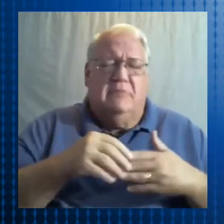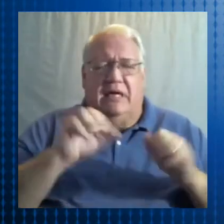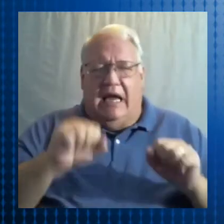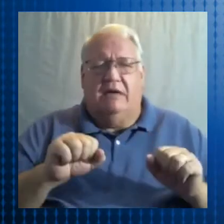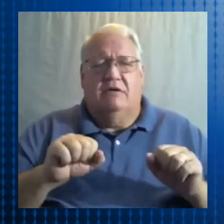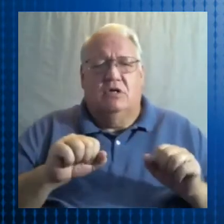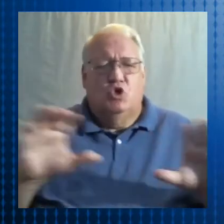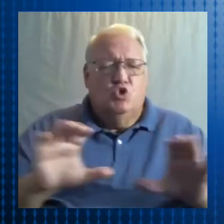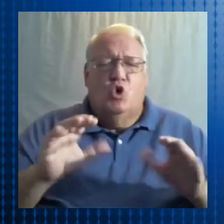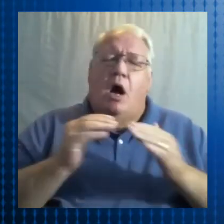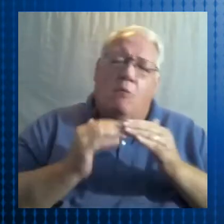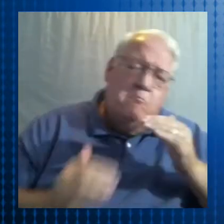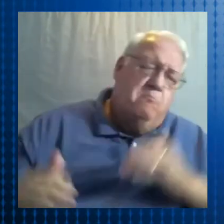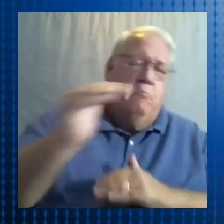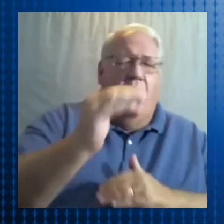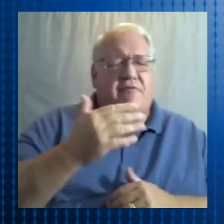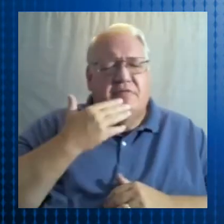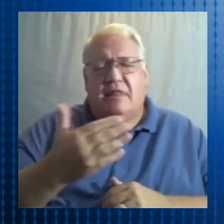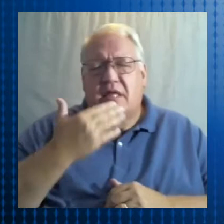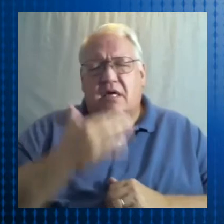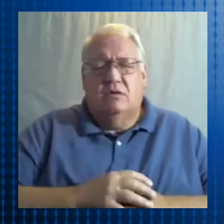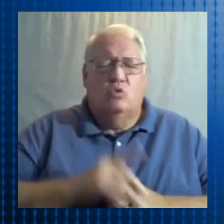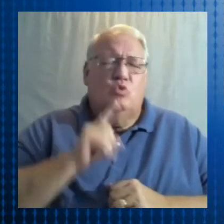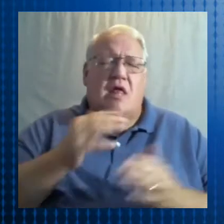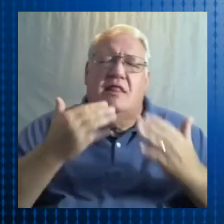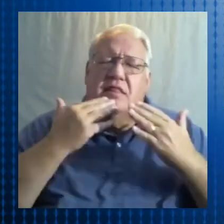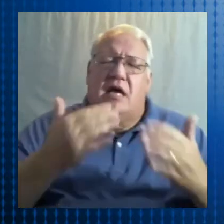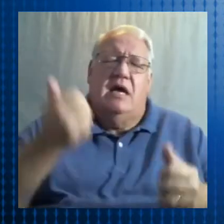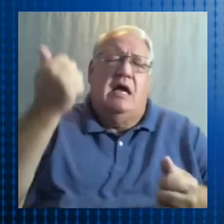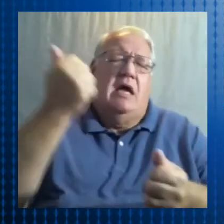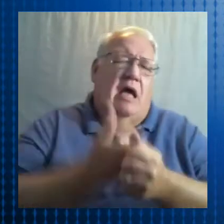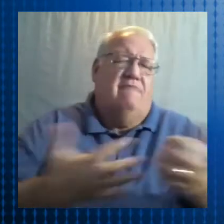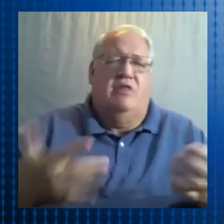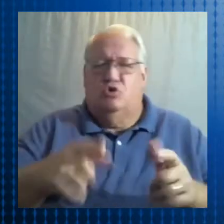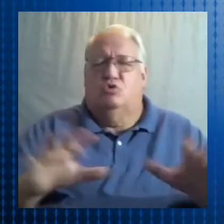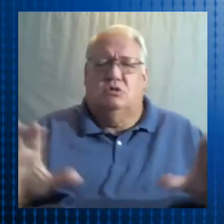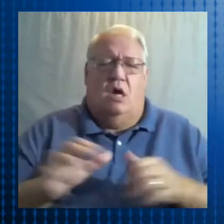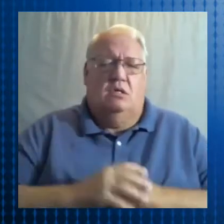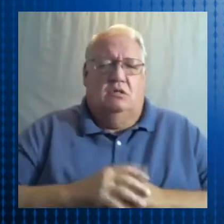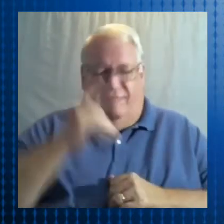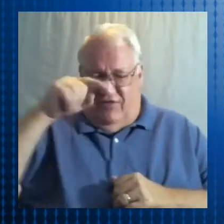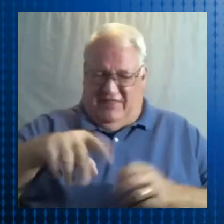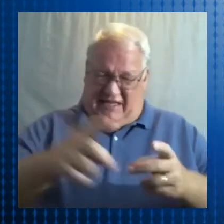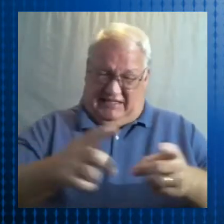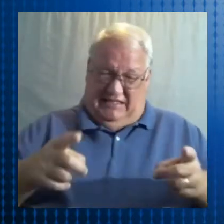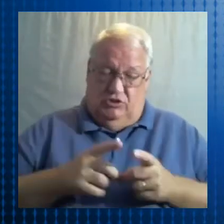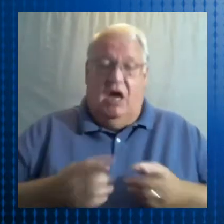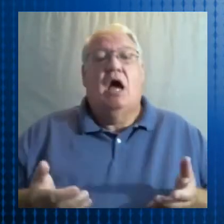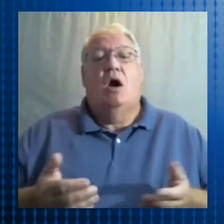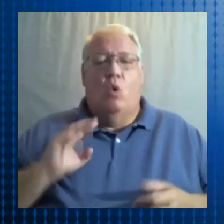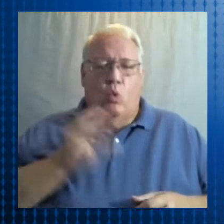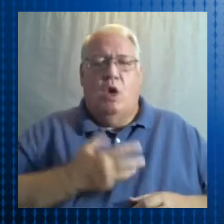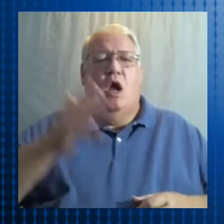going above and beyond. I'm so grateful of everything you have accomplished as a district. Together, we will emerge from